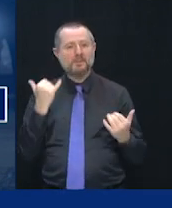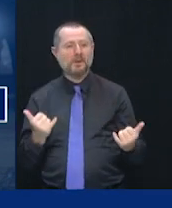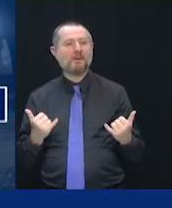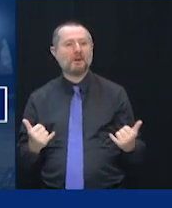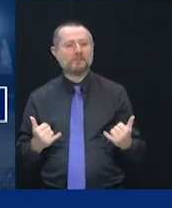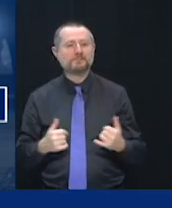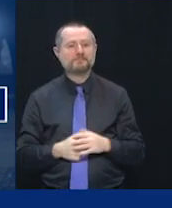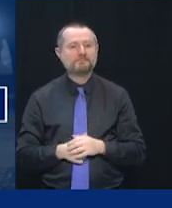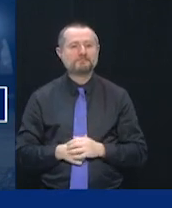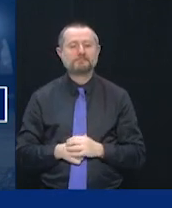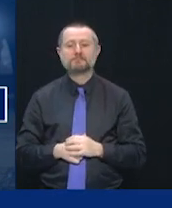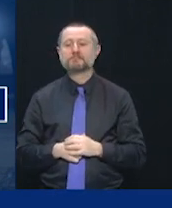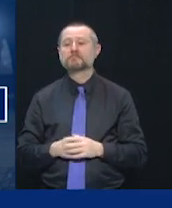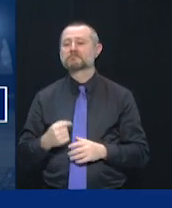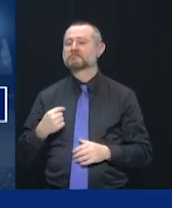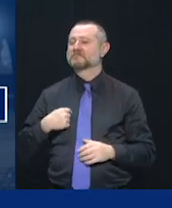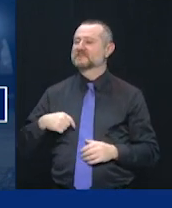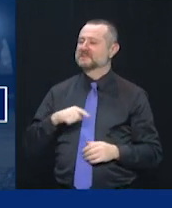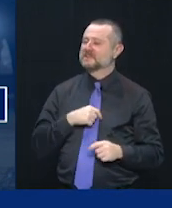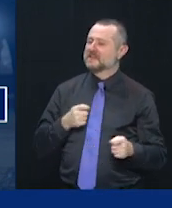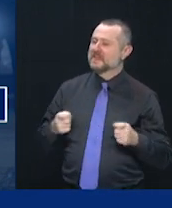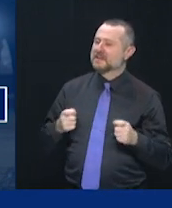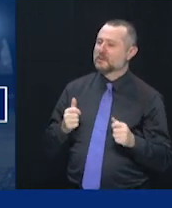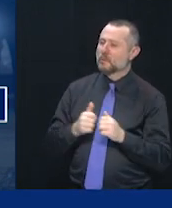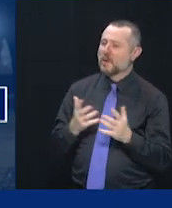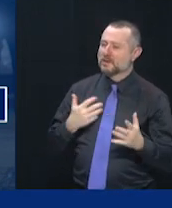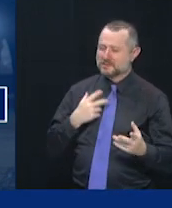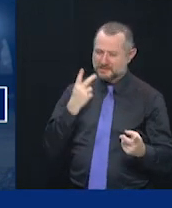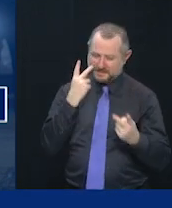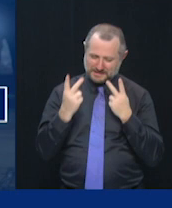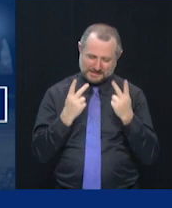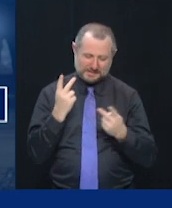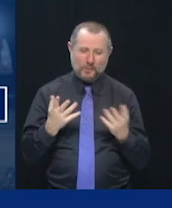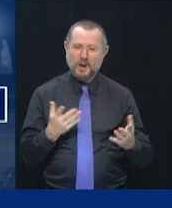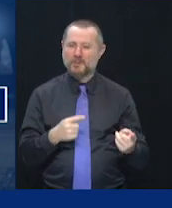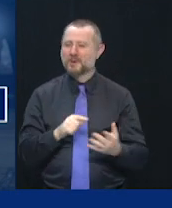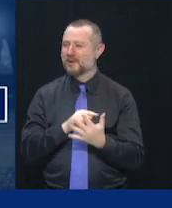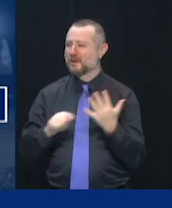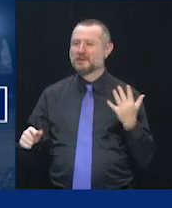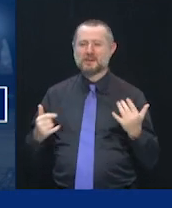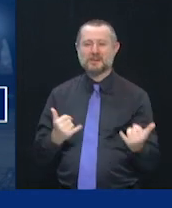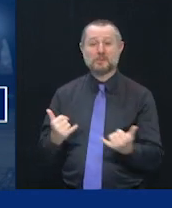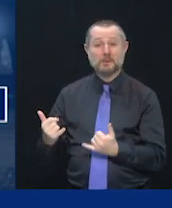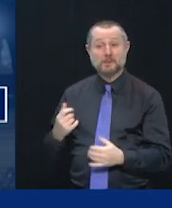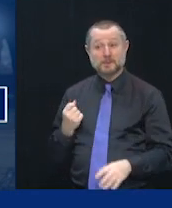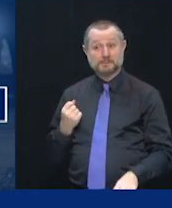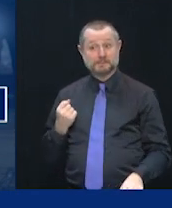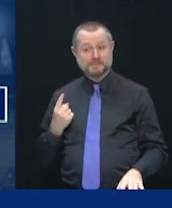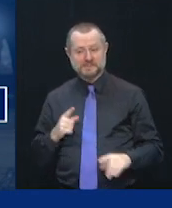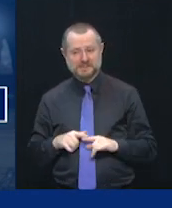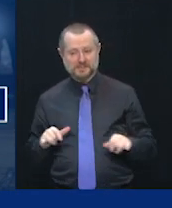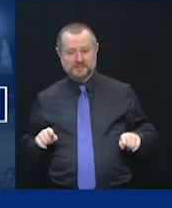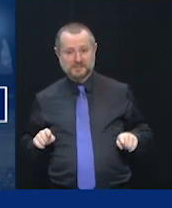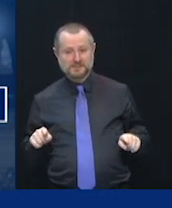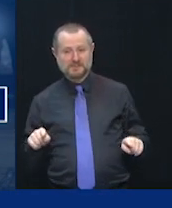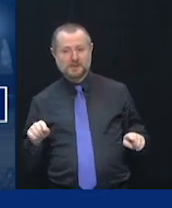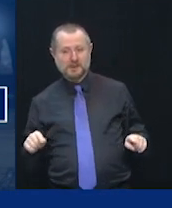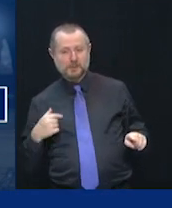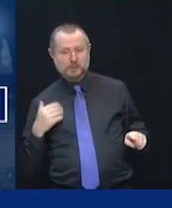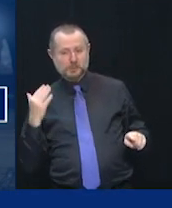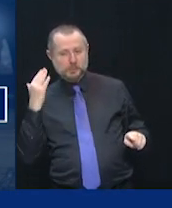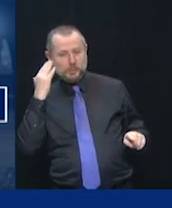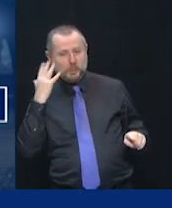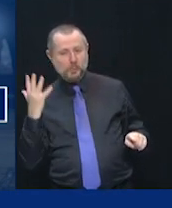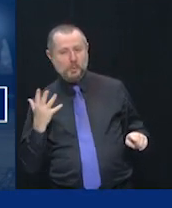that we face now. But we're aware of new